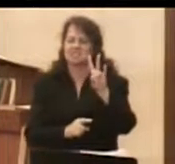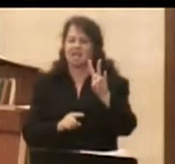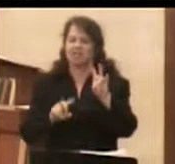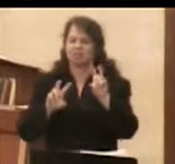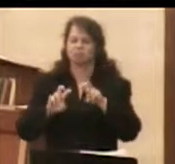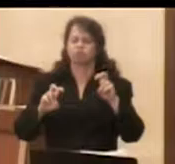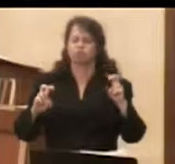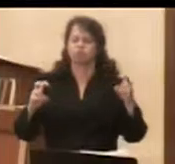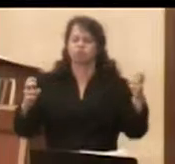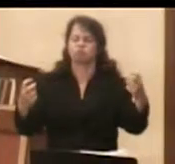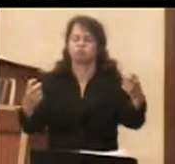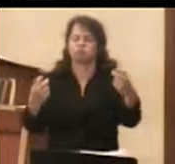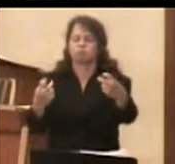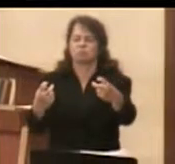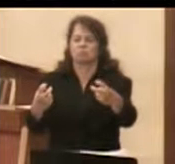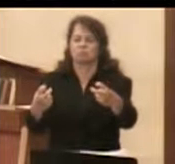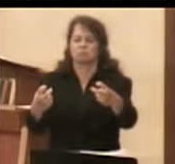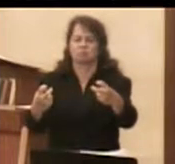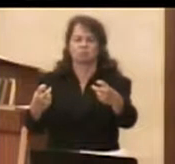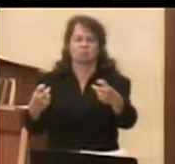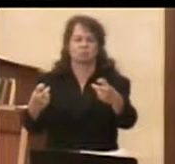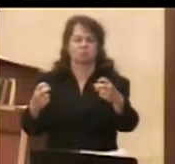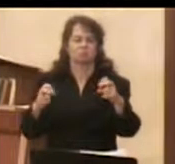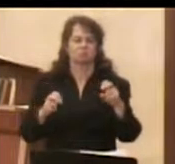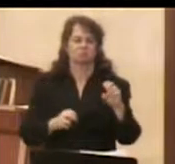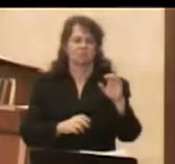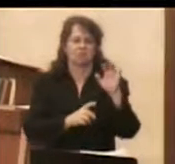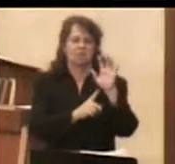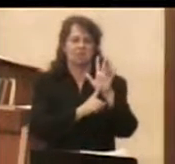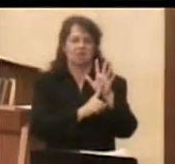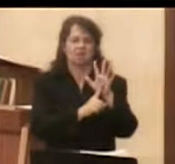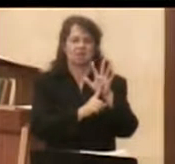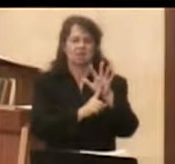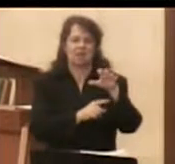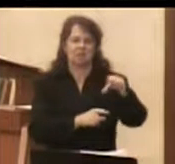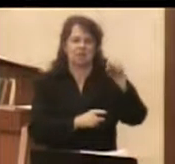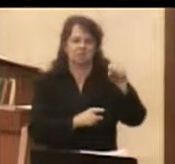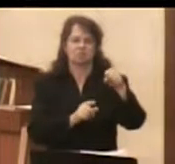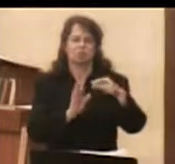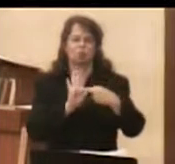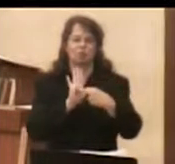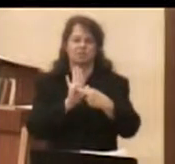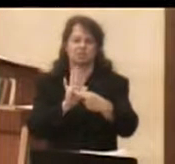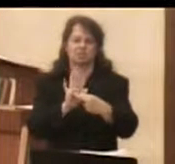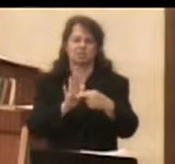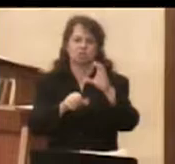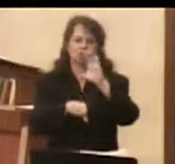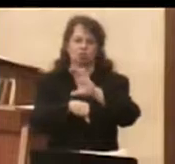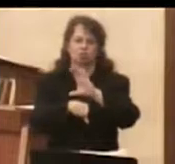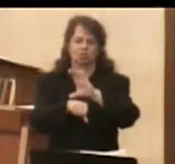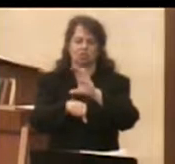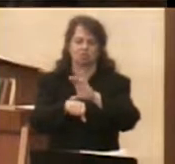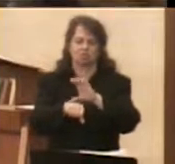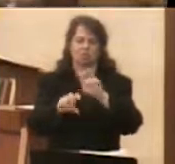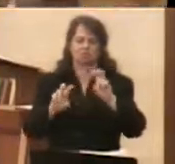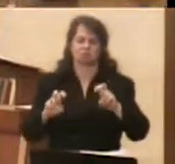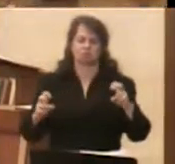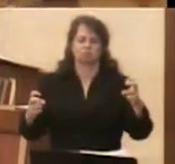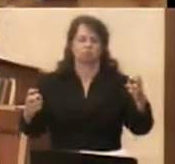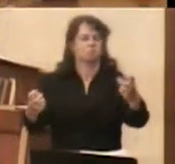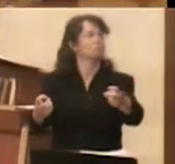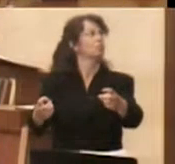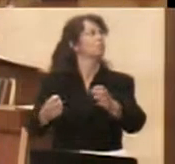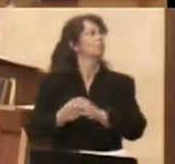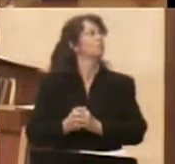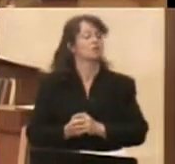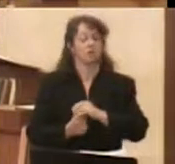are the seven churches, the message that they will receive. And John, even in his fear,